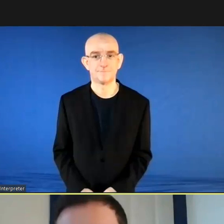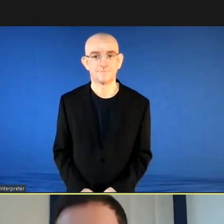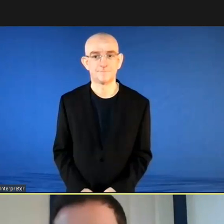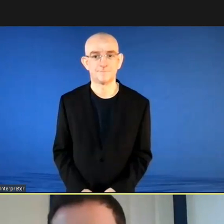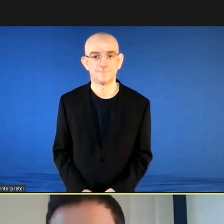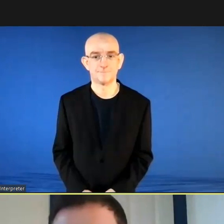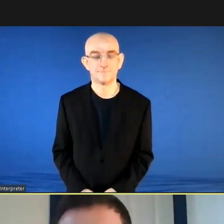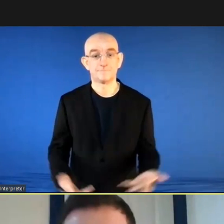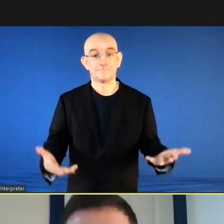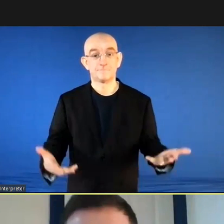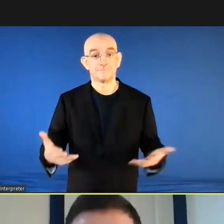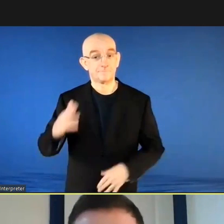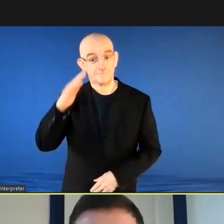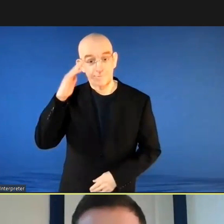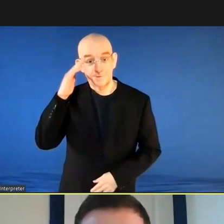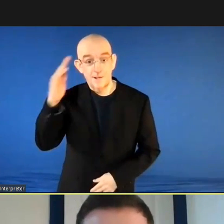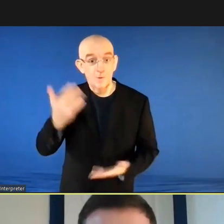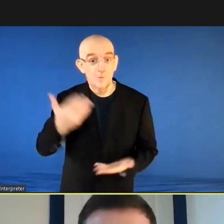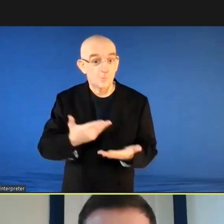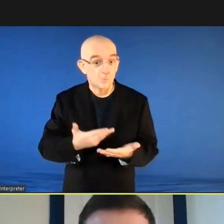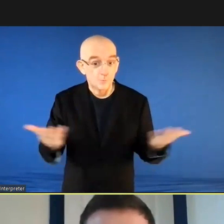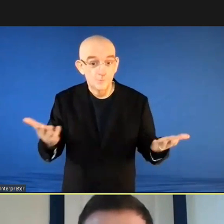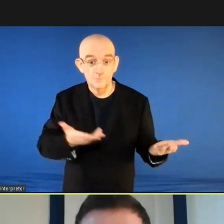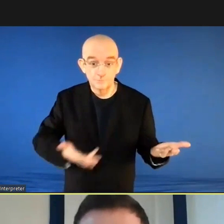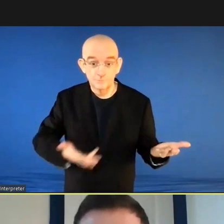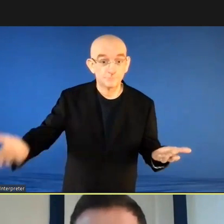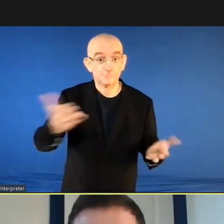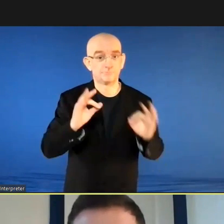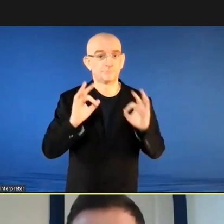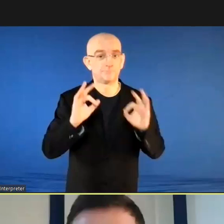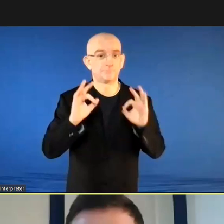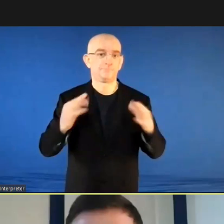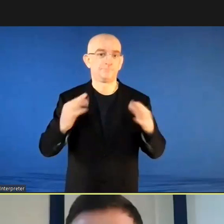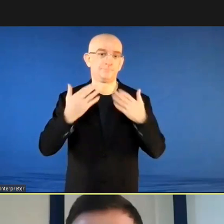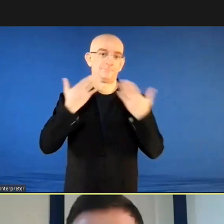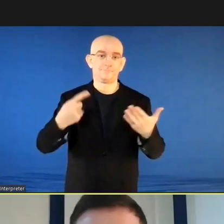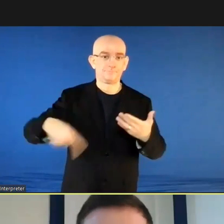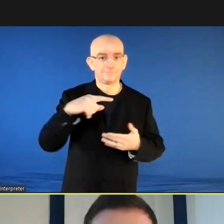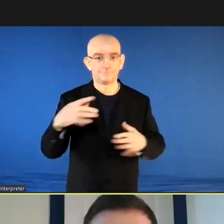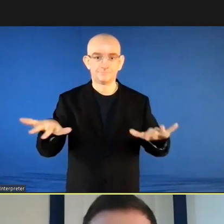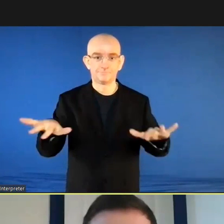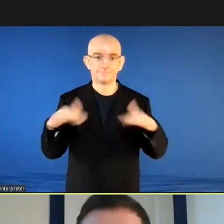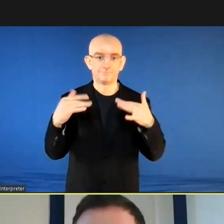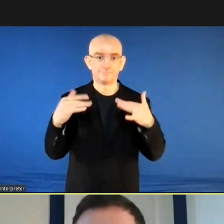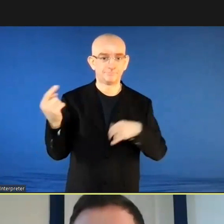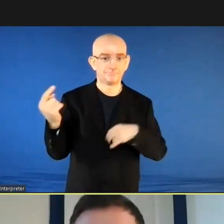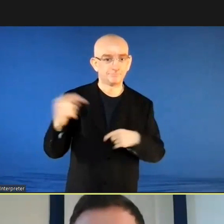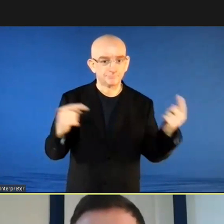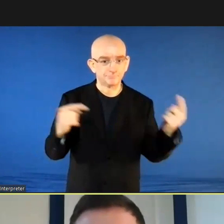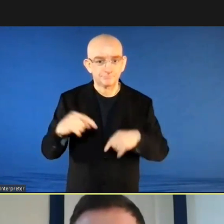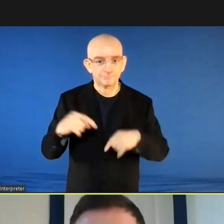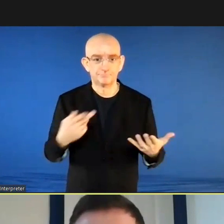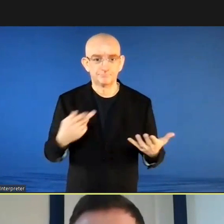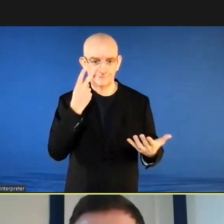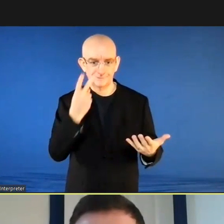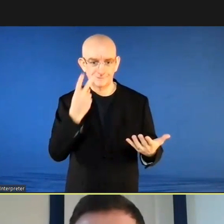Hello, everybody. Thanks so much for joining us here today. I can see on the bottom of the screen that we've got quite a few people all